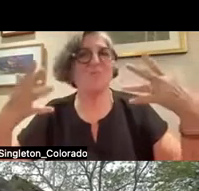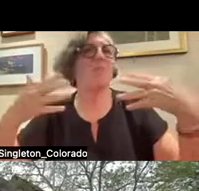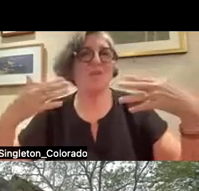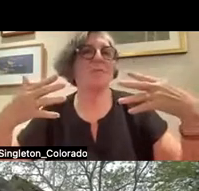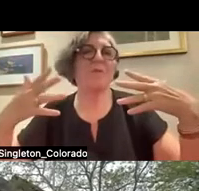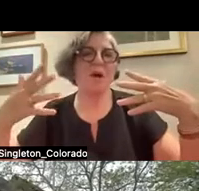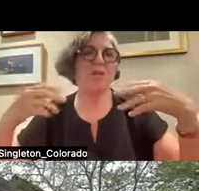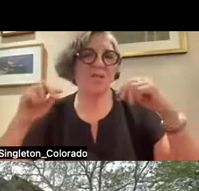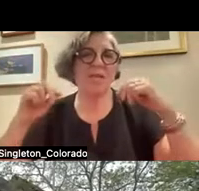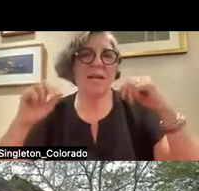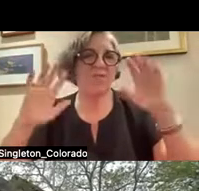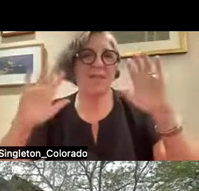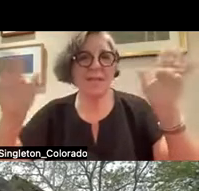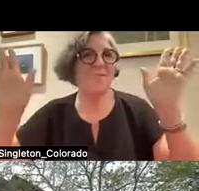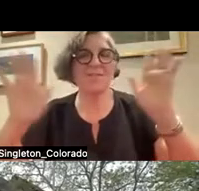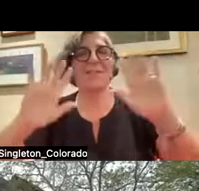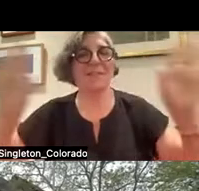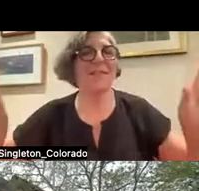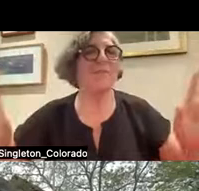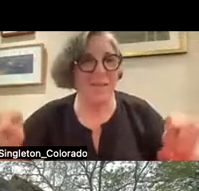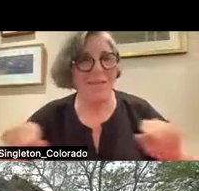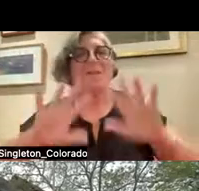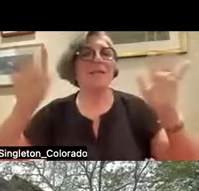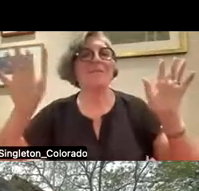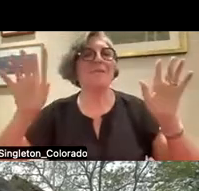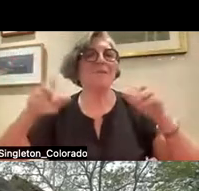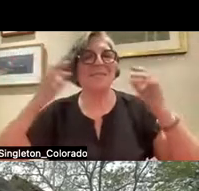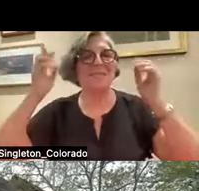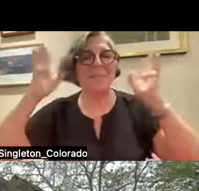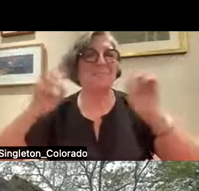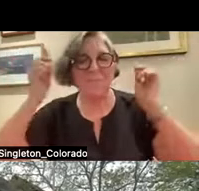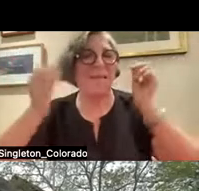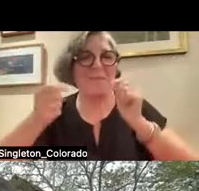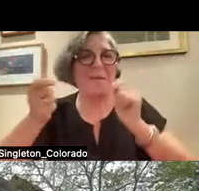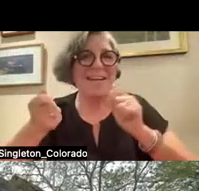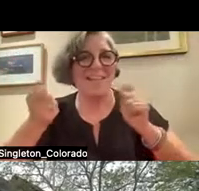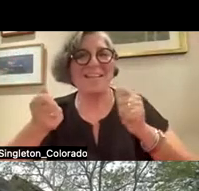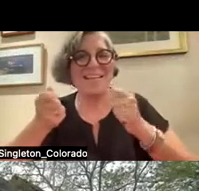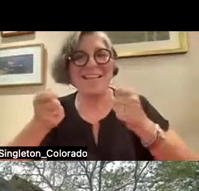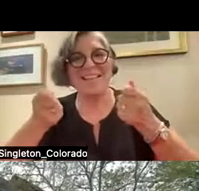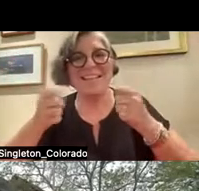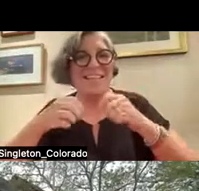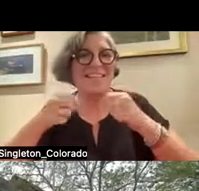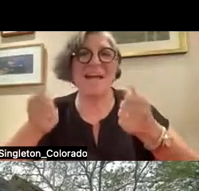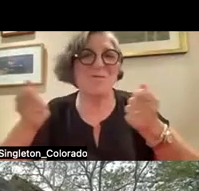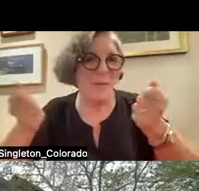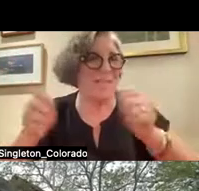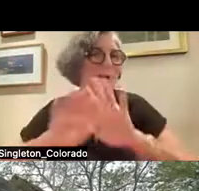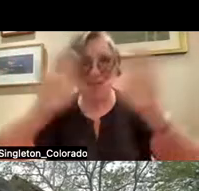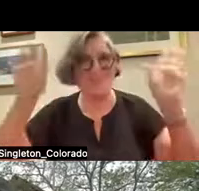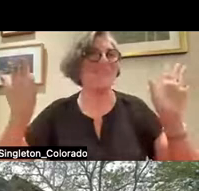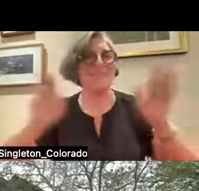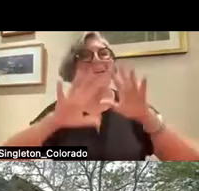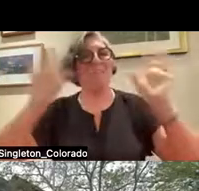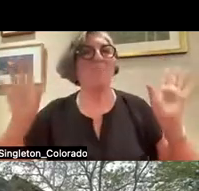they use the term phonology and just say, just live with it. You know, it's okay. Just stop thinking about it as in a sound-based